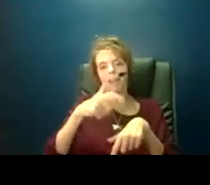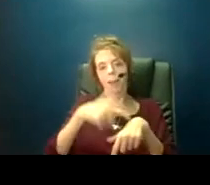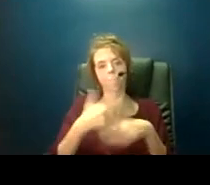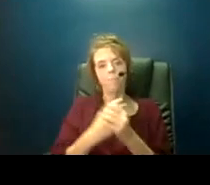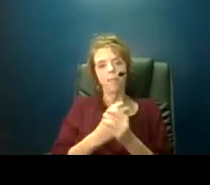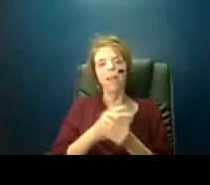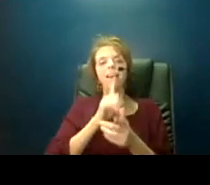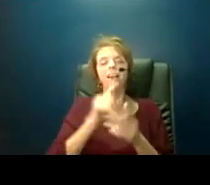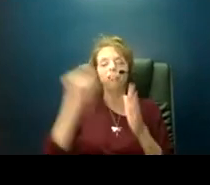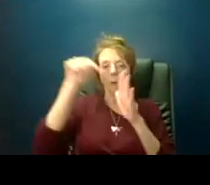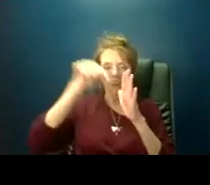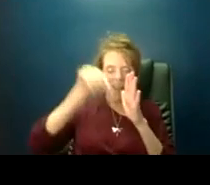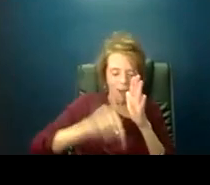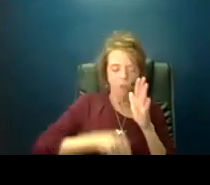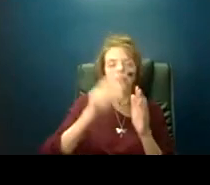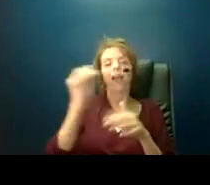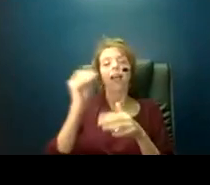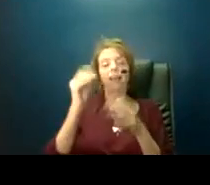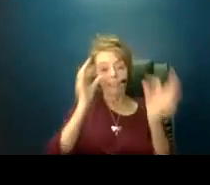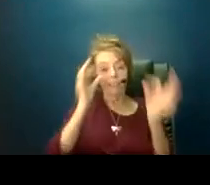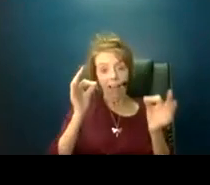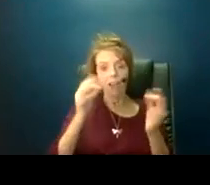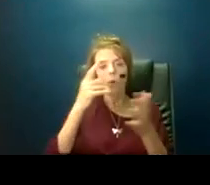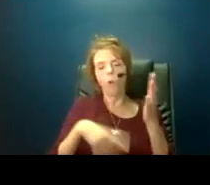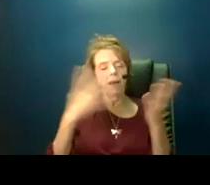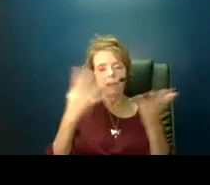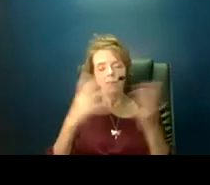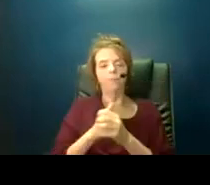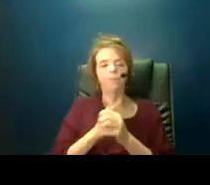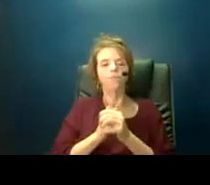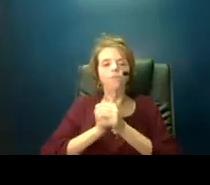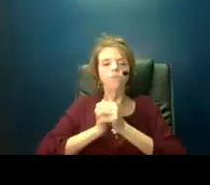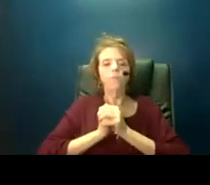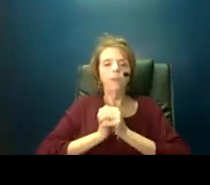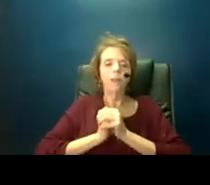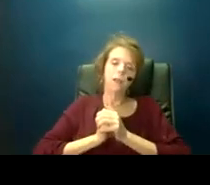it's drilling down and deciding what those are.